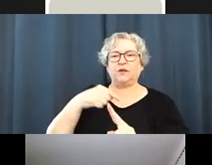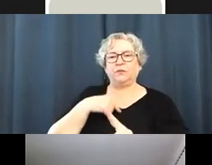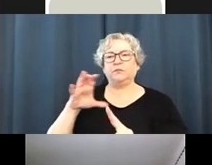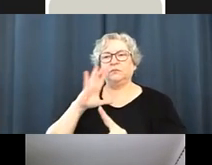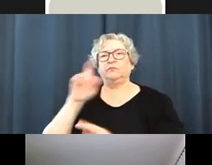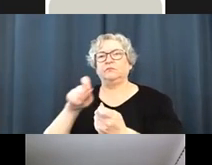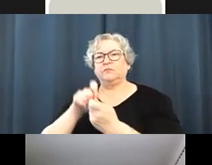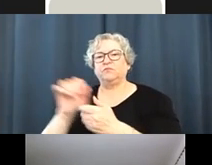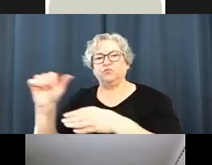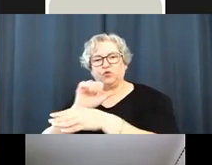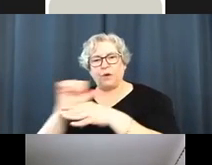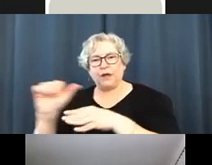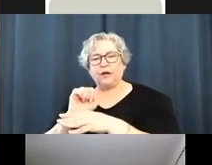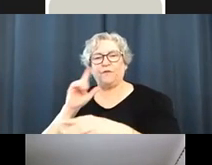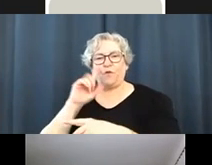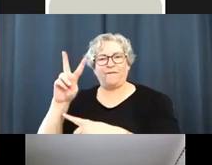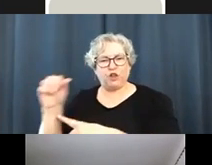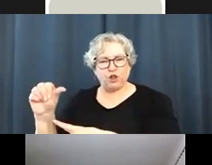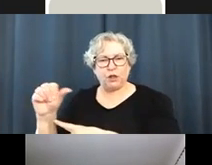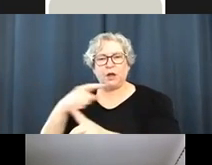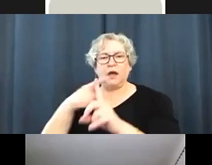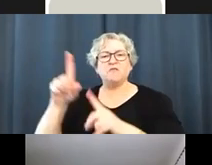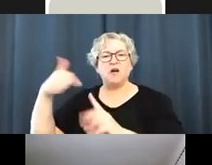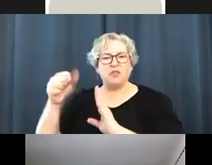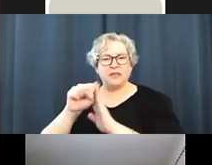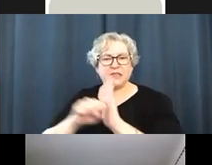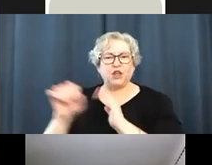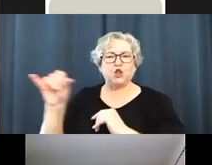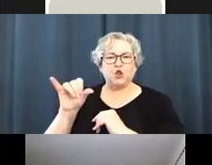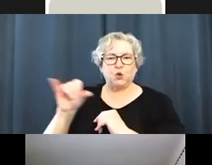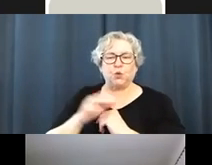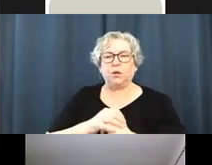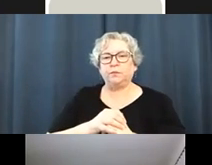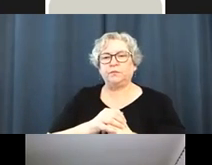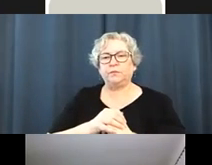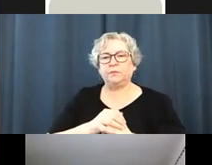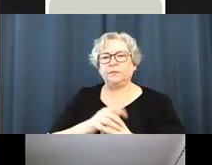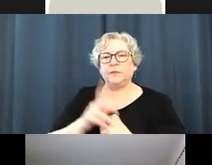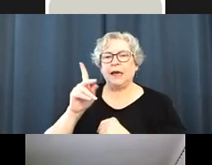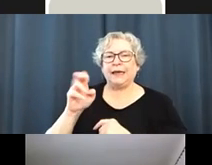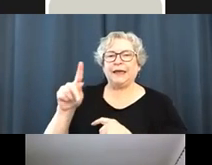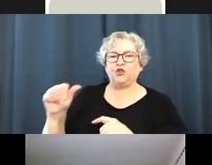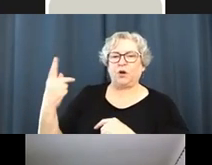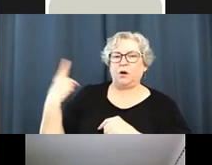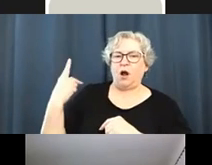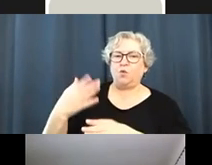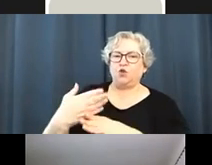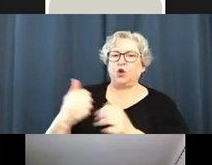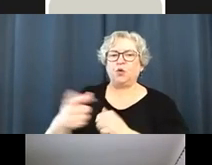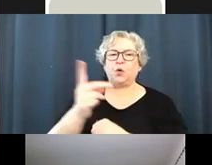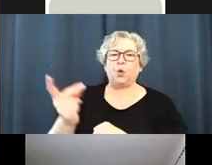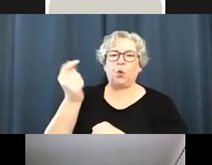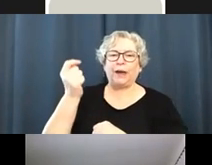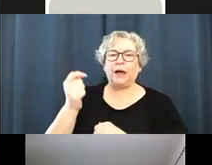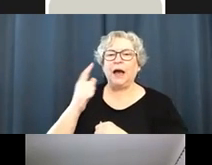specific training for Virginia, but also for our other states as well. Kendra and I are going to be sharing with you quickly